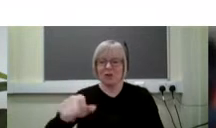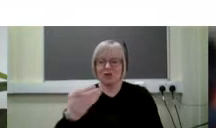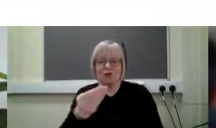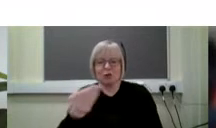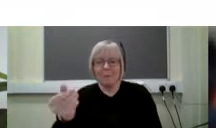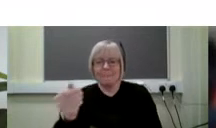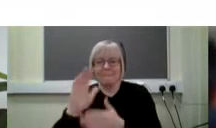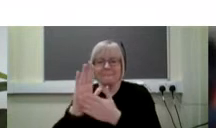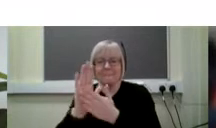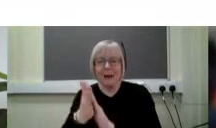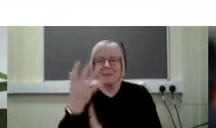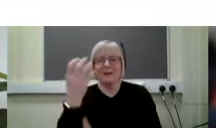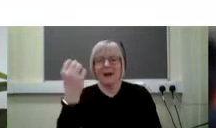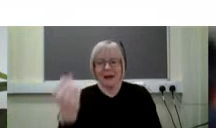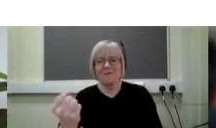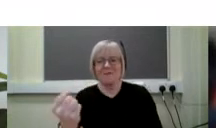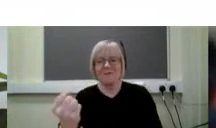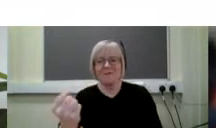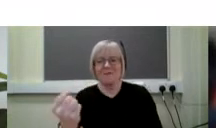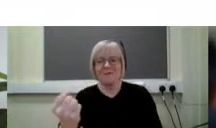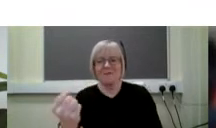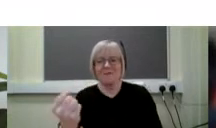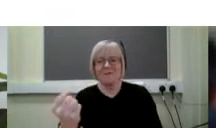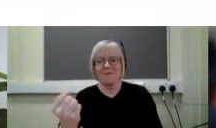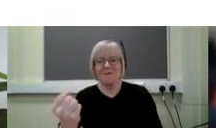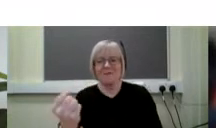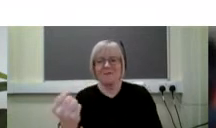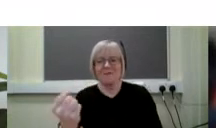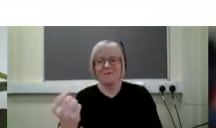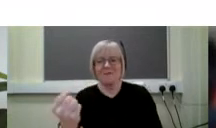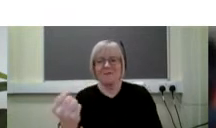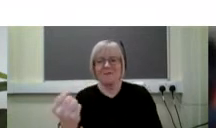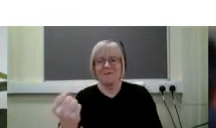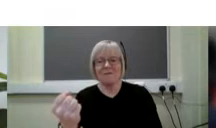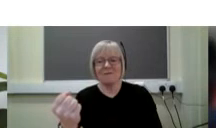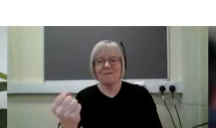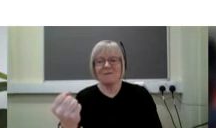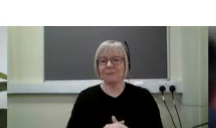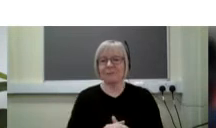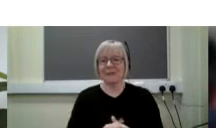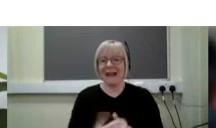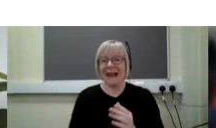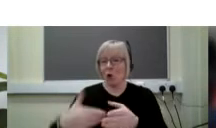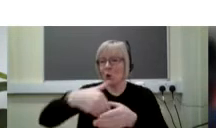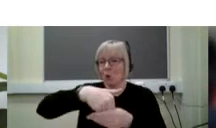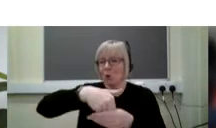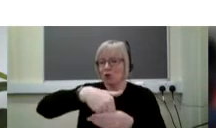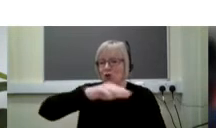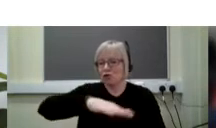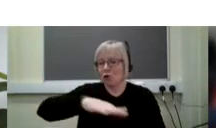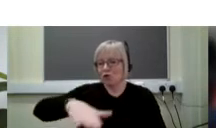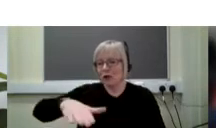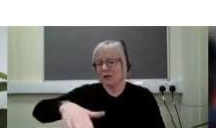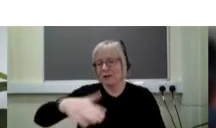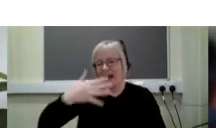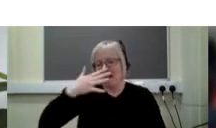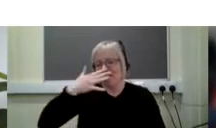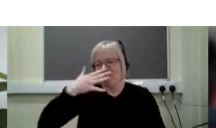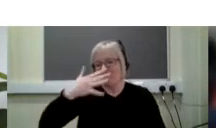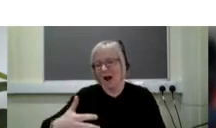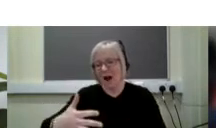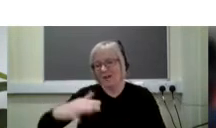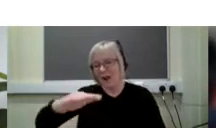is disabling. We don't look at children under 5 years,